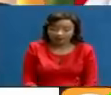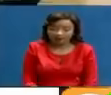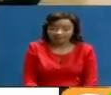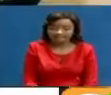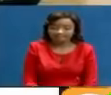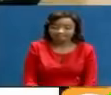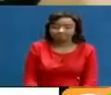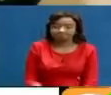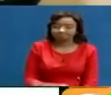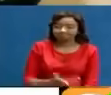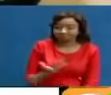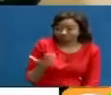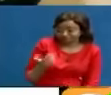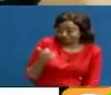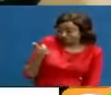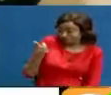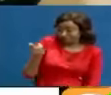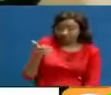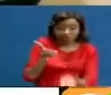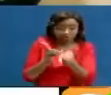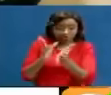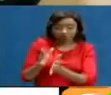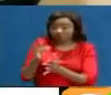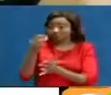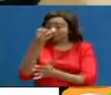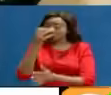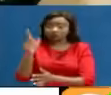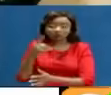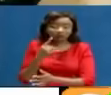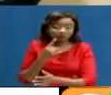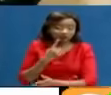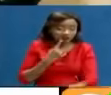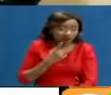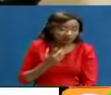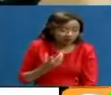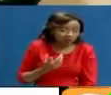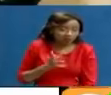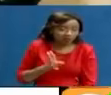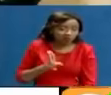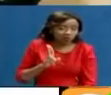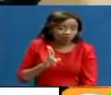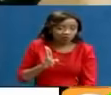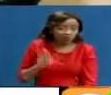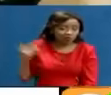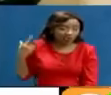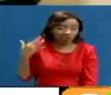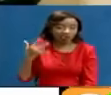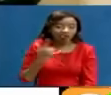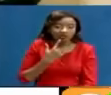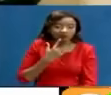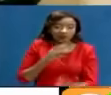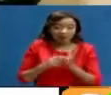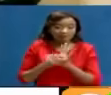saying, Dr. Ruto, that the things that the president has been saying, neither Jubilee position